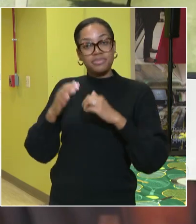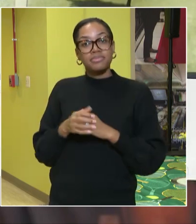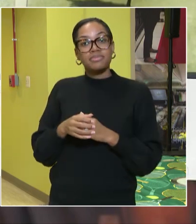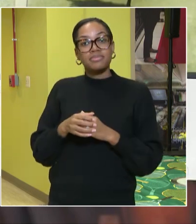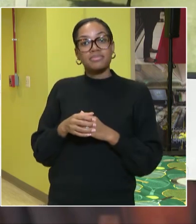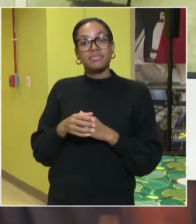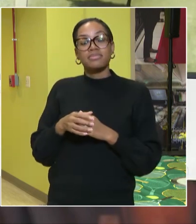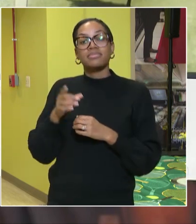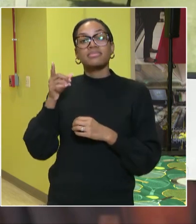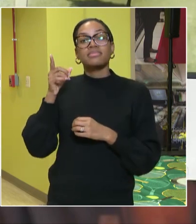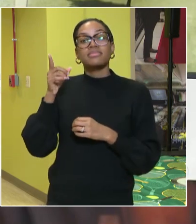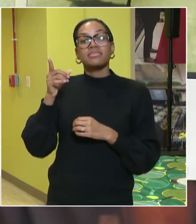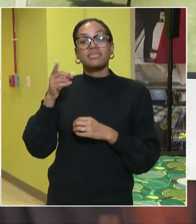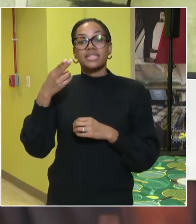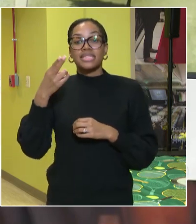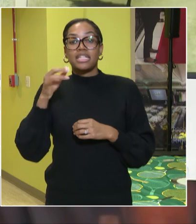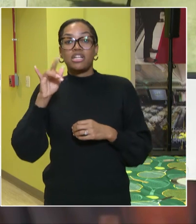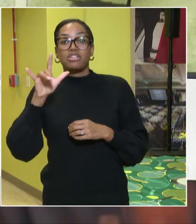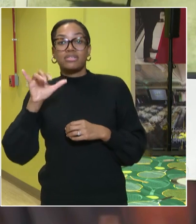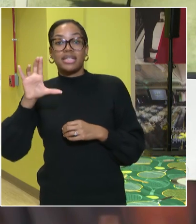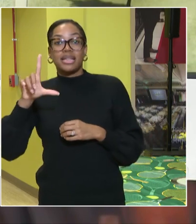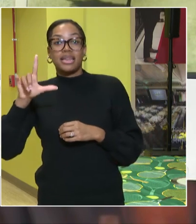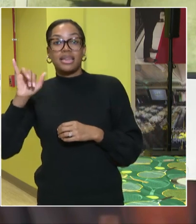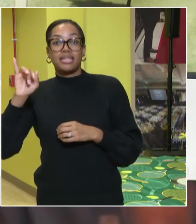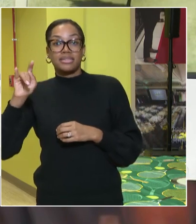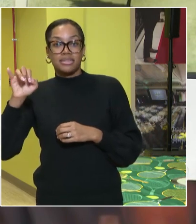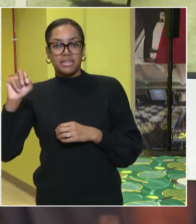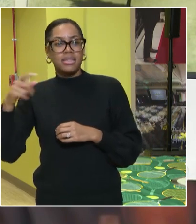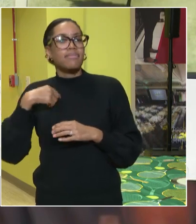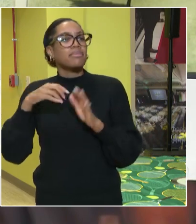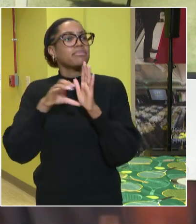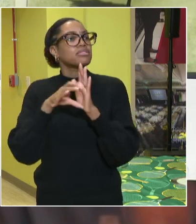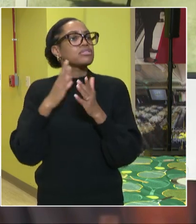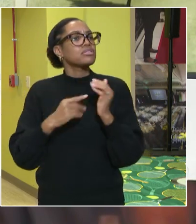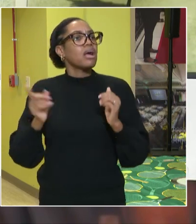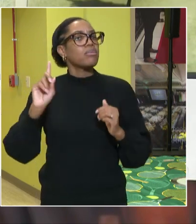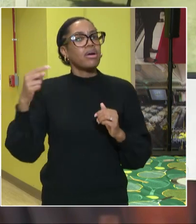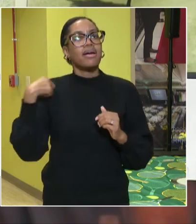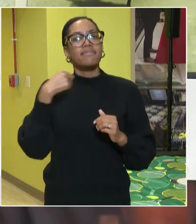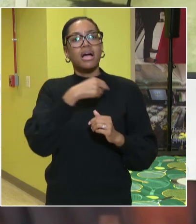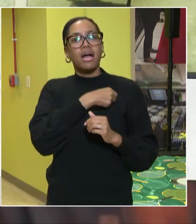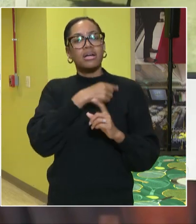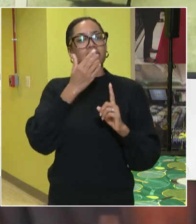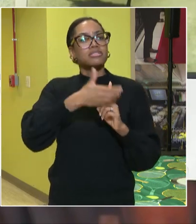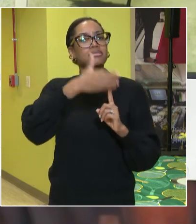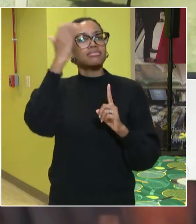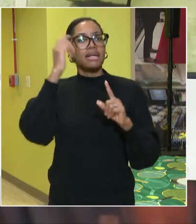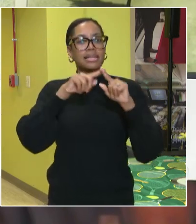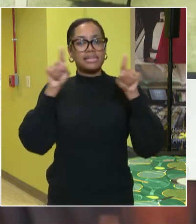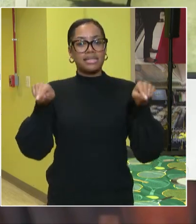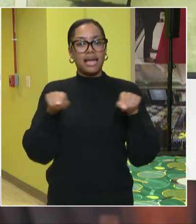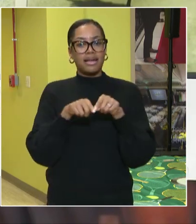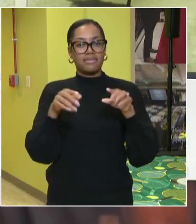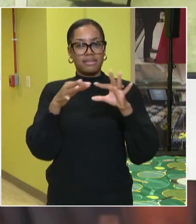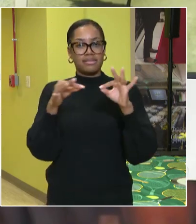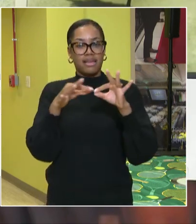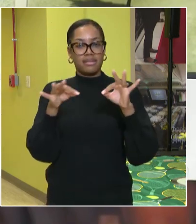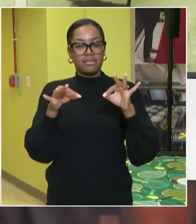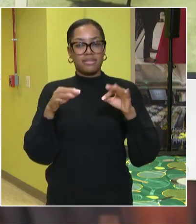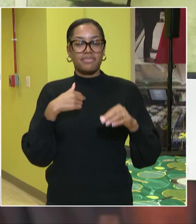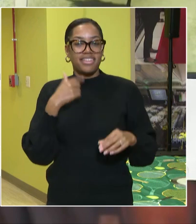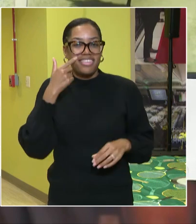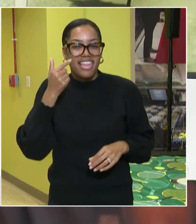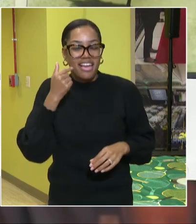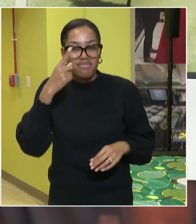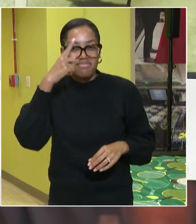pardoned it. Hillary Clinton came over. There's a picture somewhere of us unveiling a sign that says, I laugh